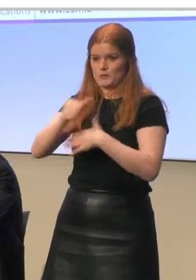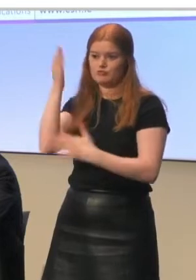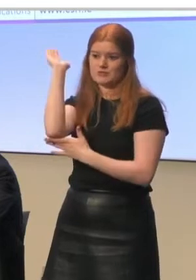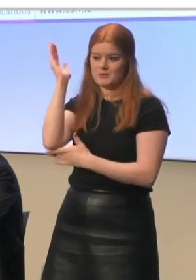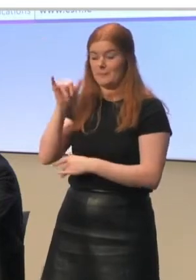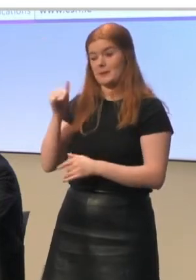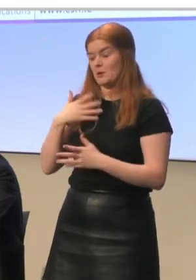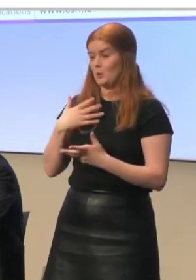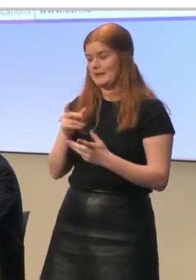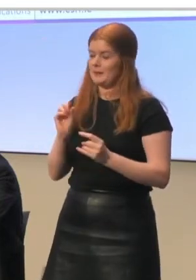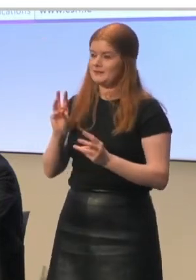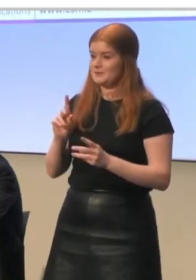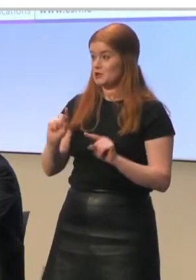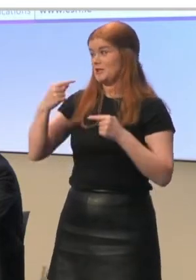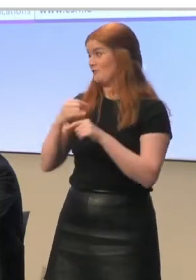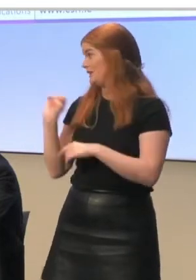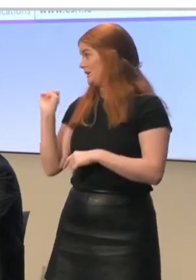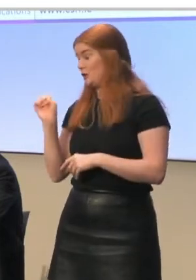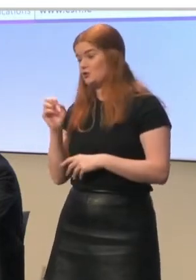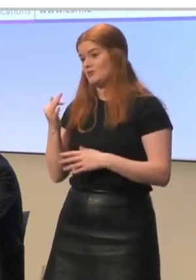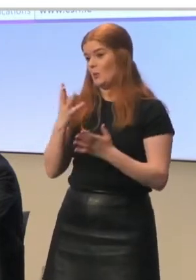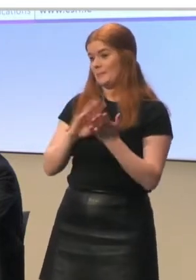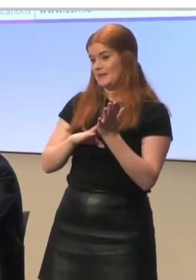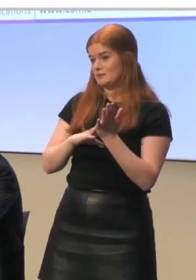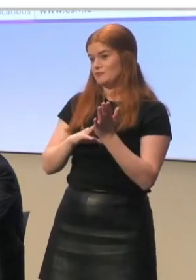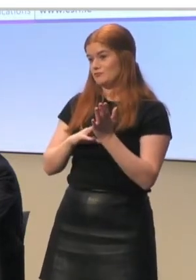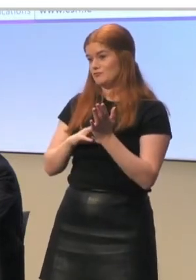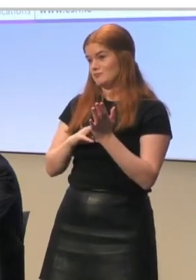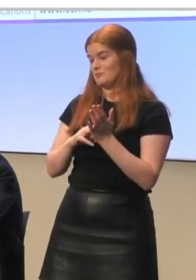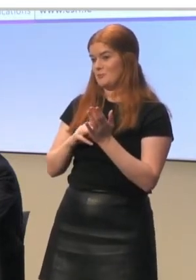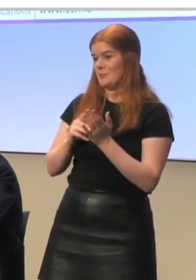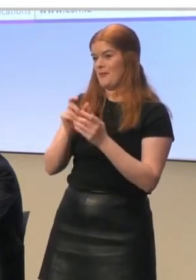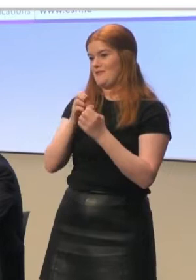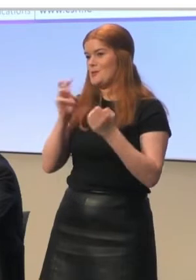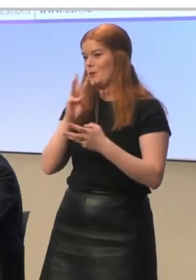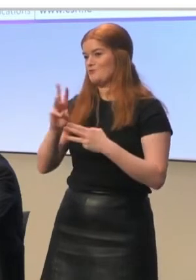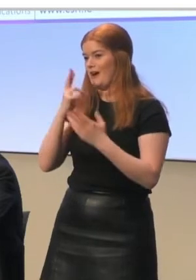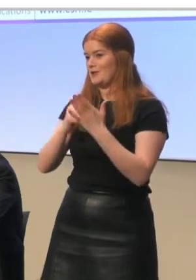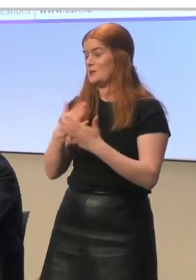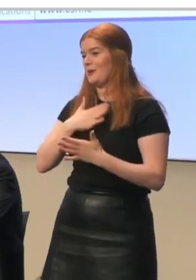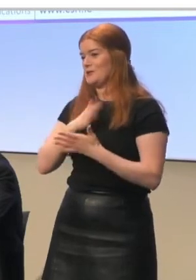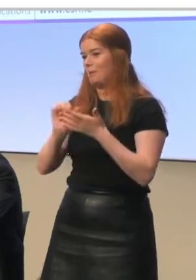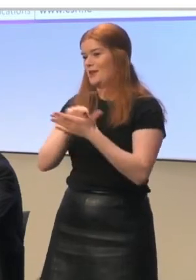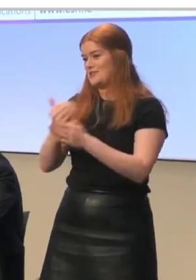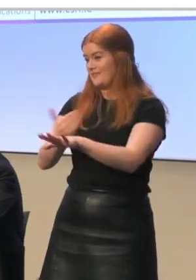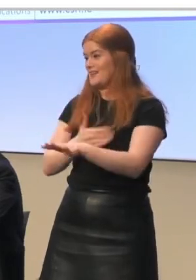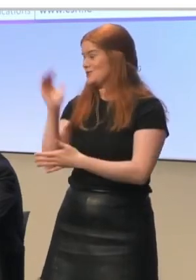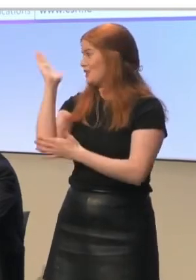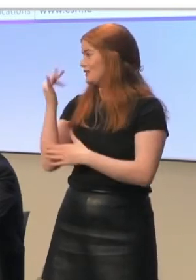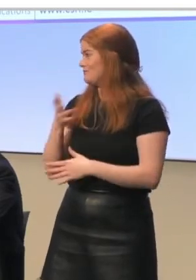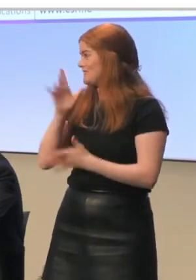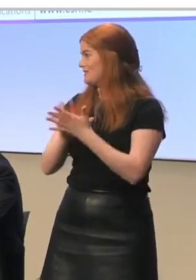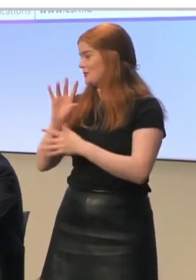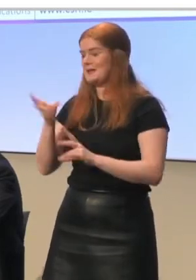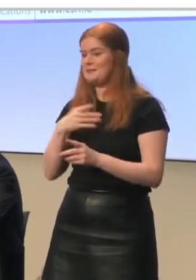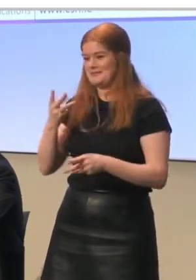be challenging for Emer's words per minute record from this morning. So I'd like to apologise in advance to the signers, and if I'm going too quickly,